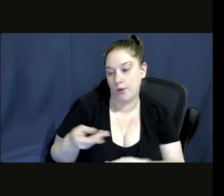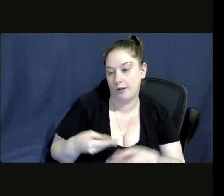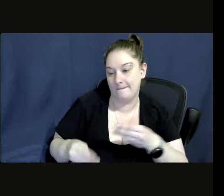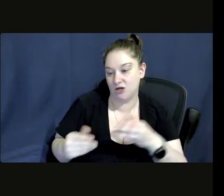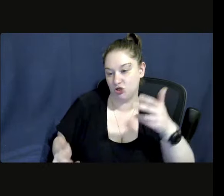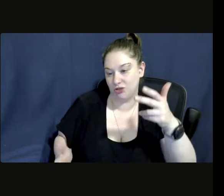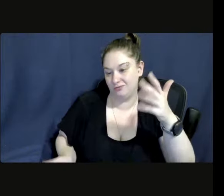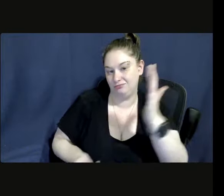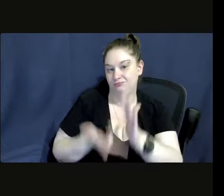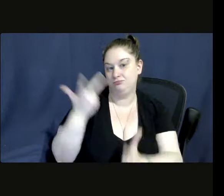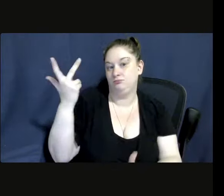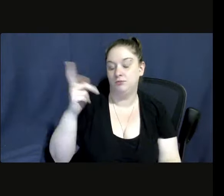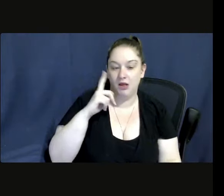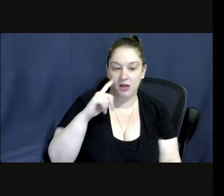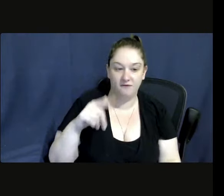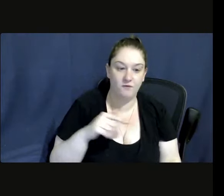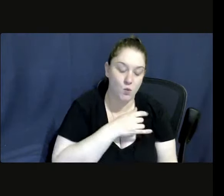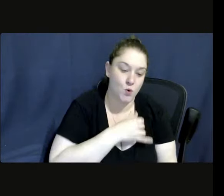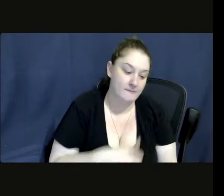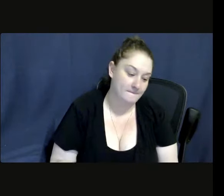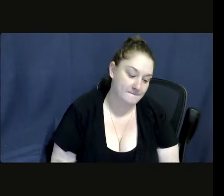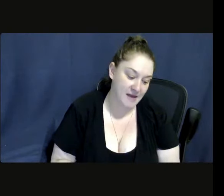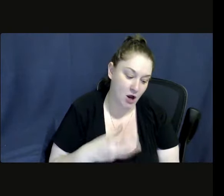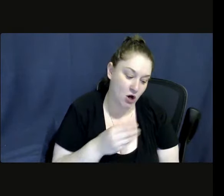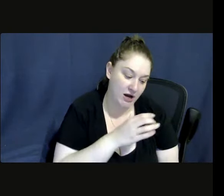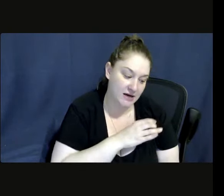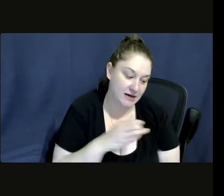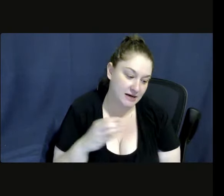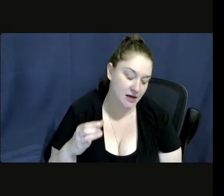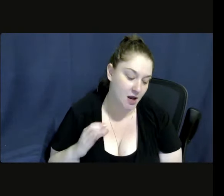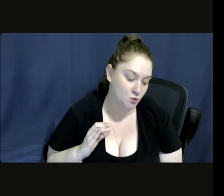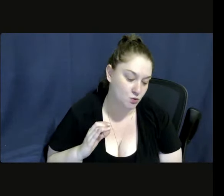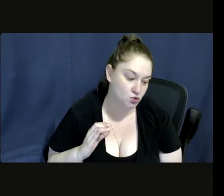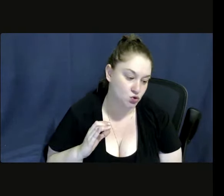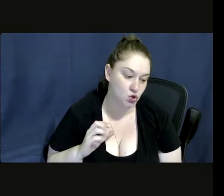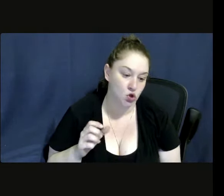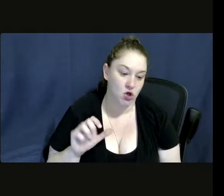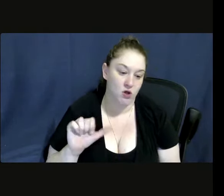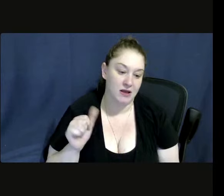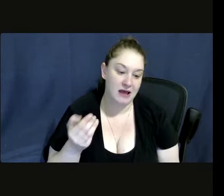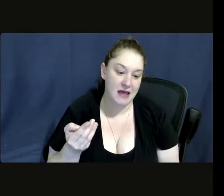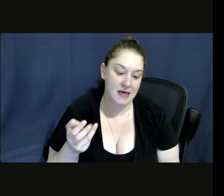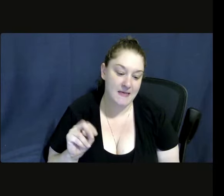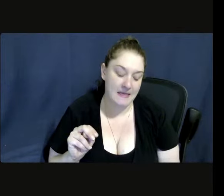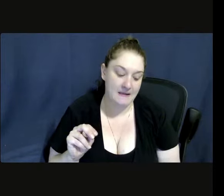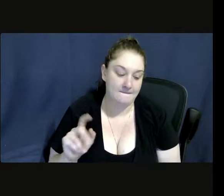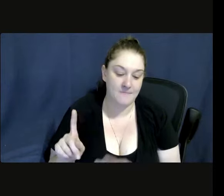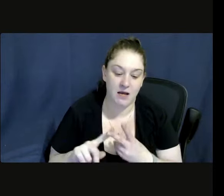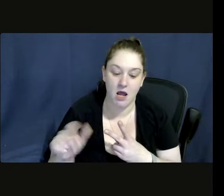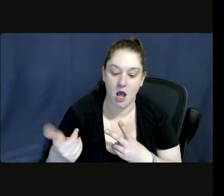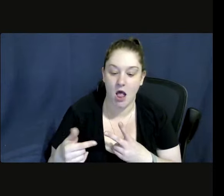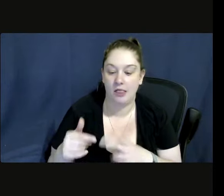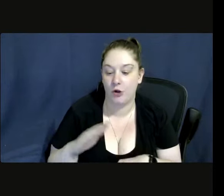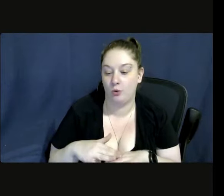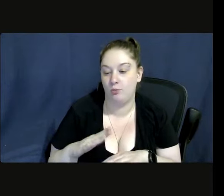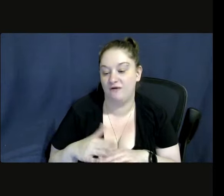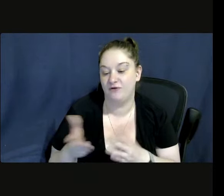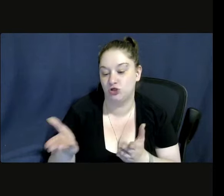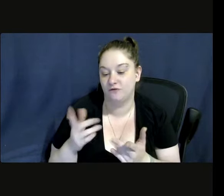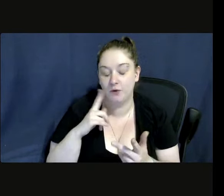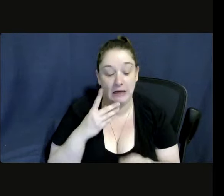like for mayor and council administration, other professional services. We were